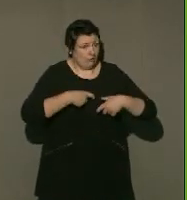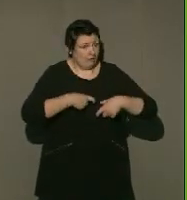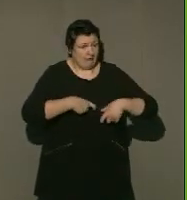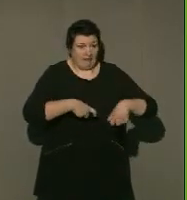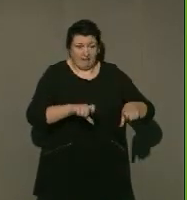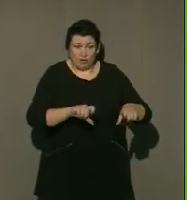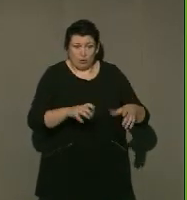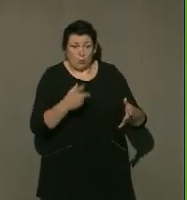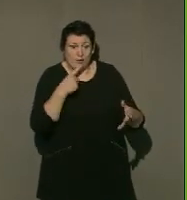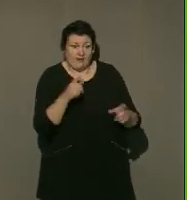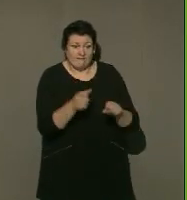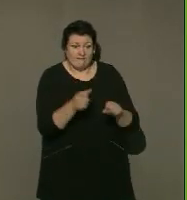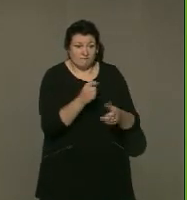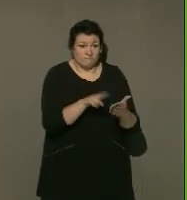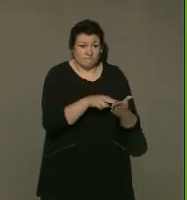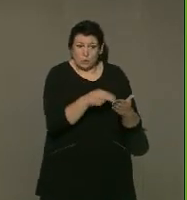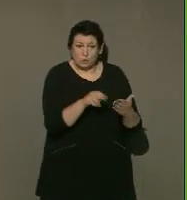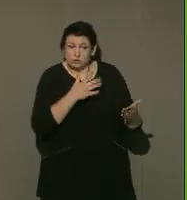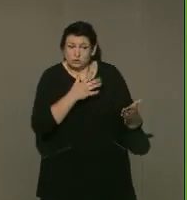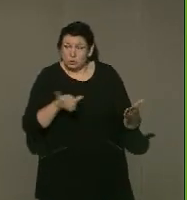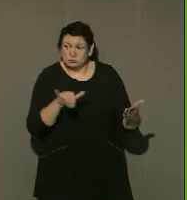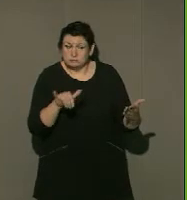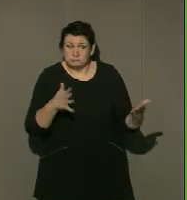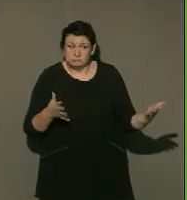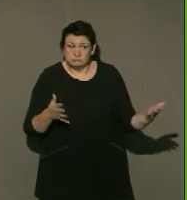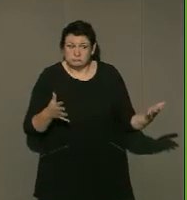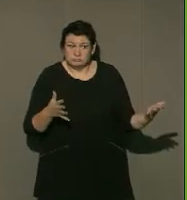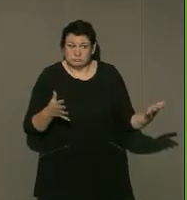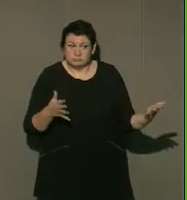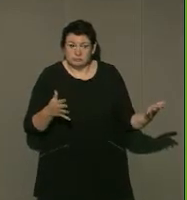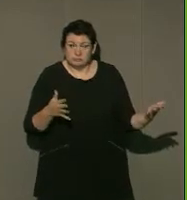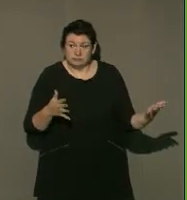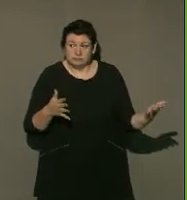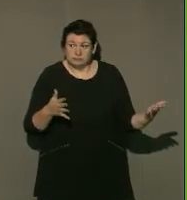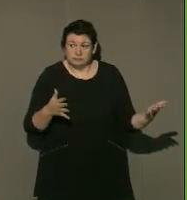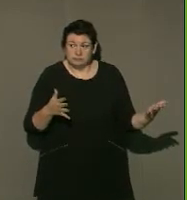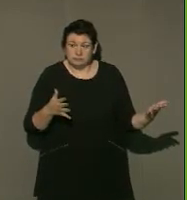move to a vote. Do people wish to move to a vote or continue the discussion?